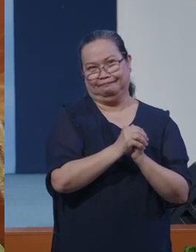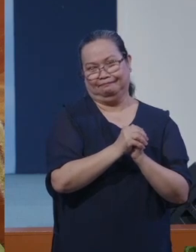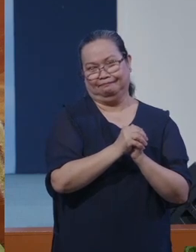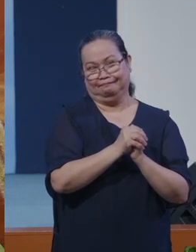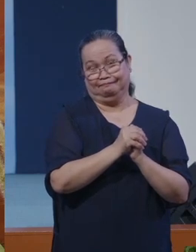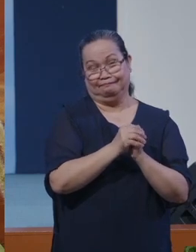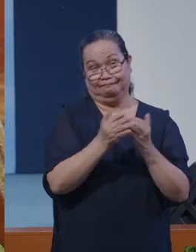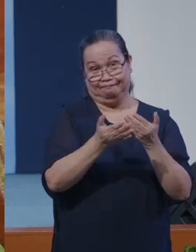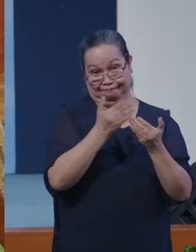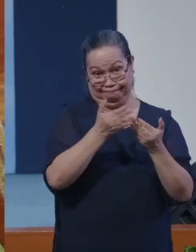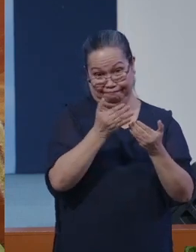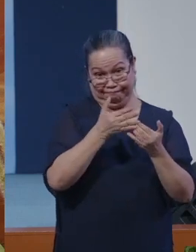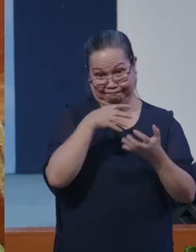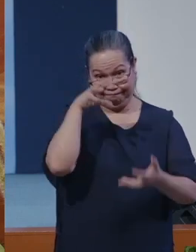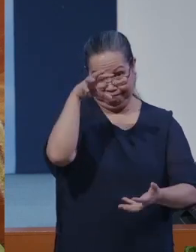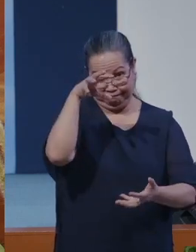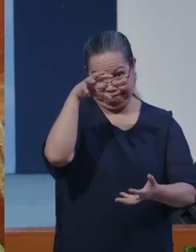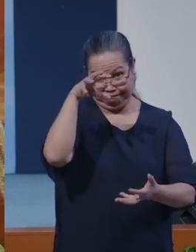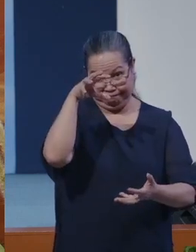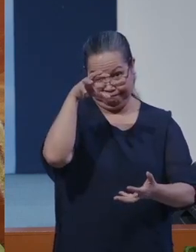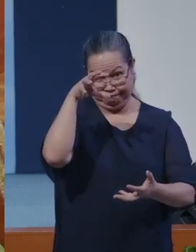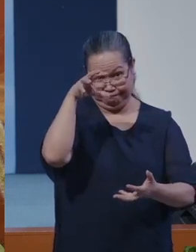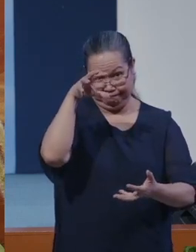Easy come, easy go.